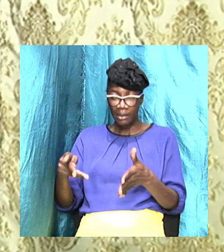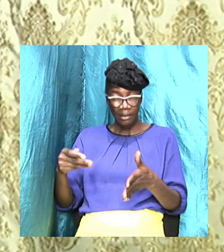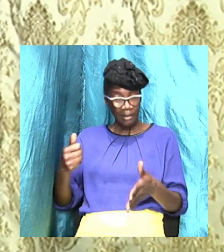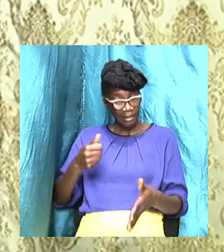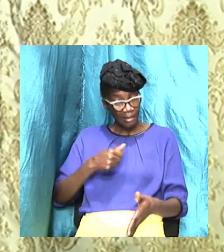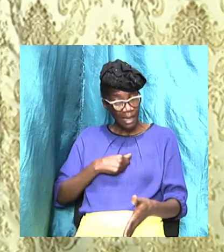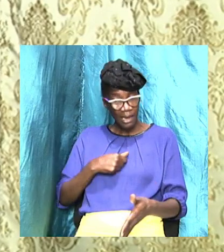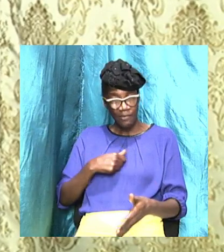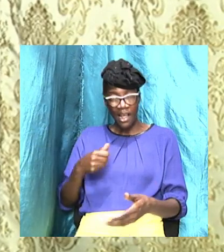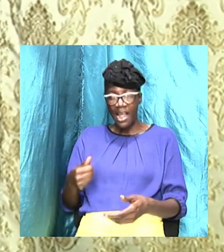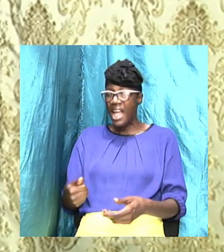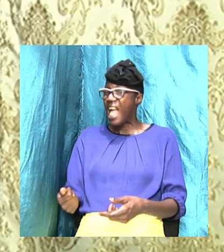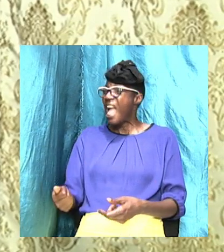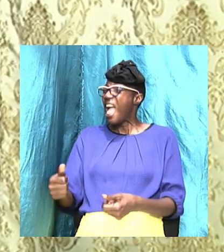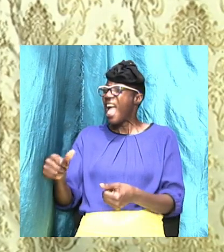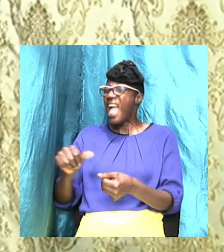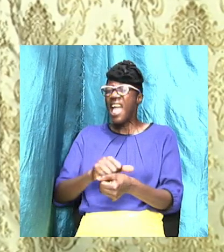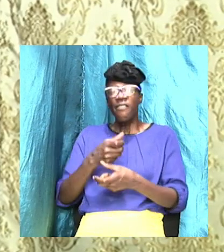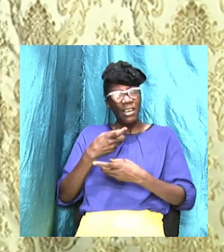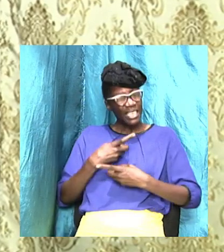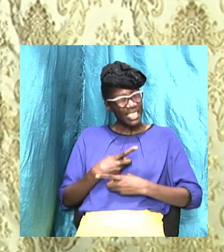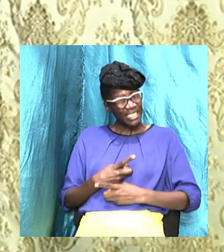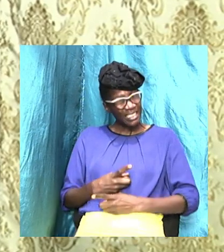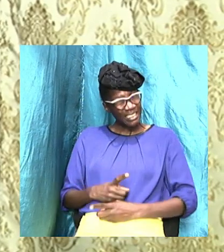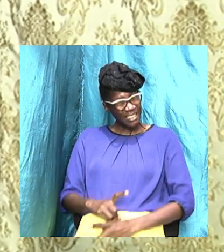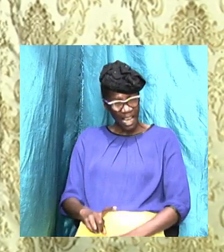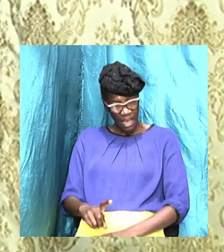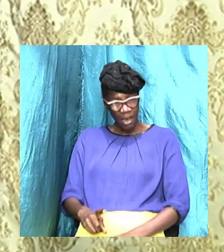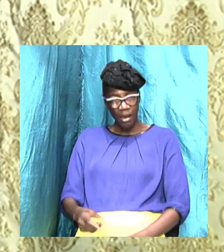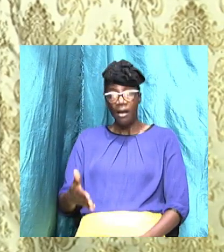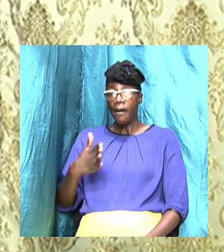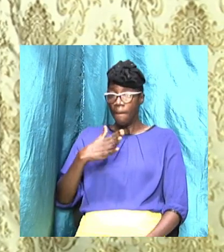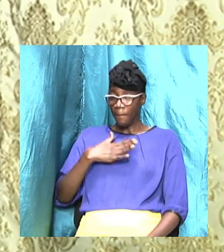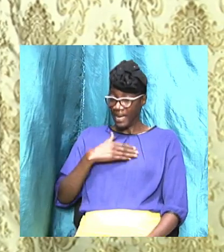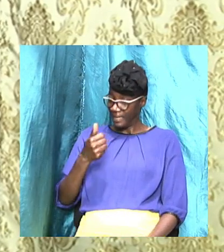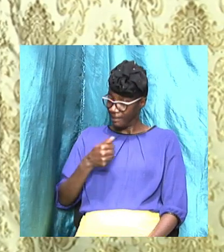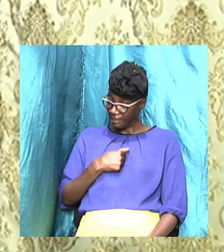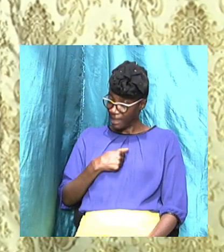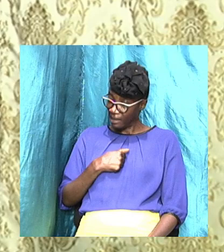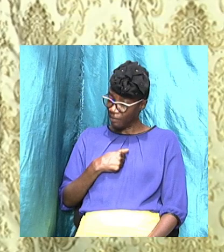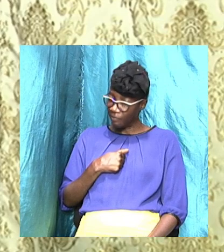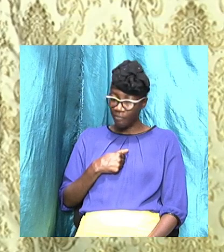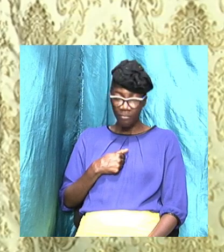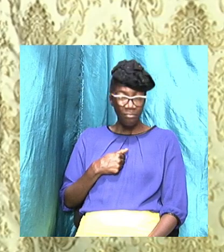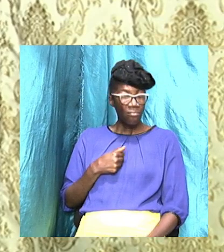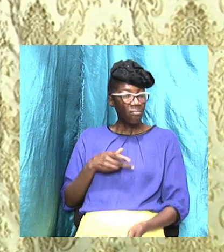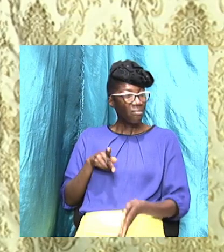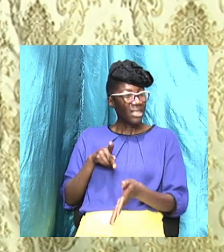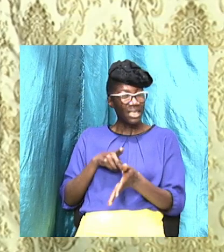Every desire of self must be slain if we want to please the Lord.